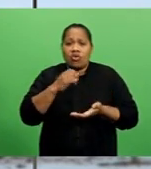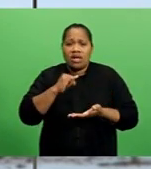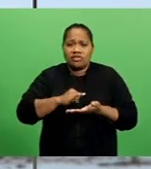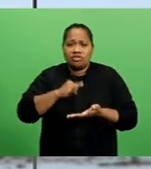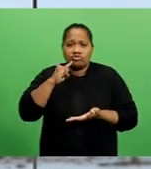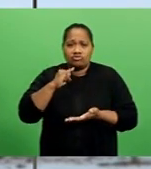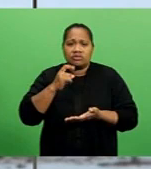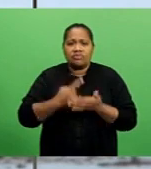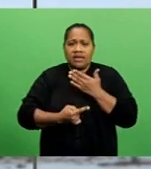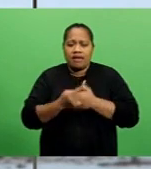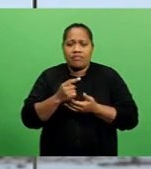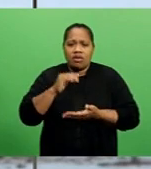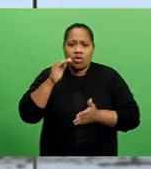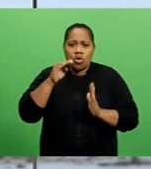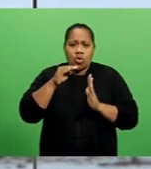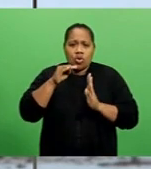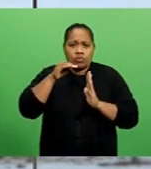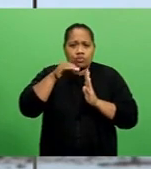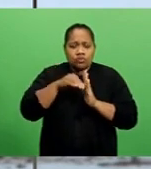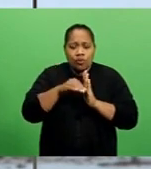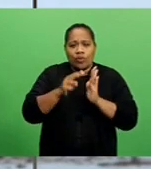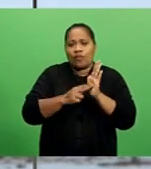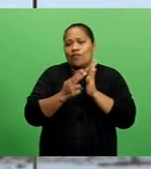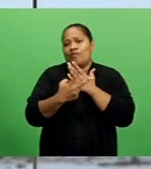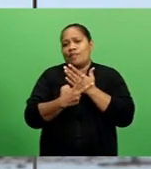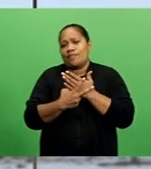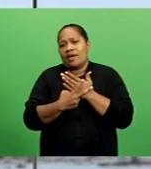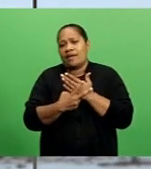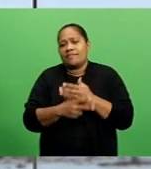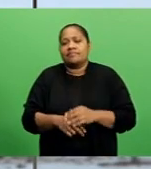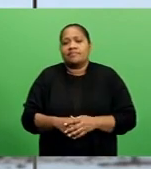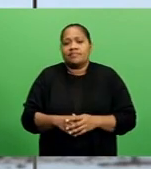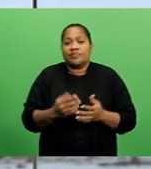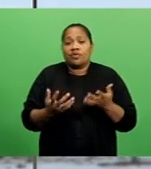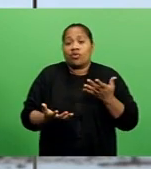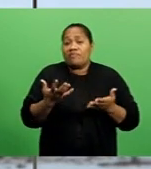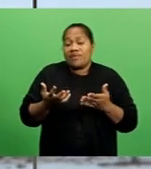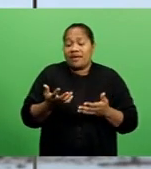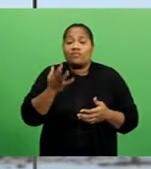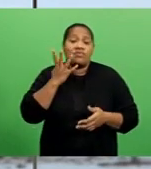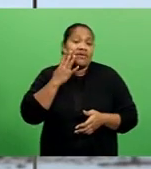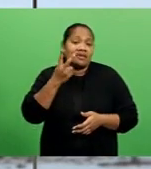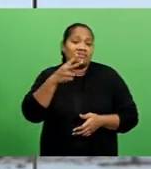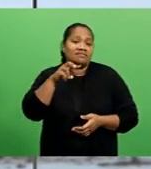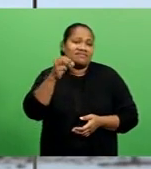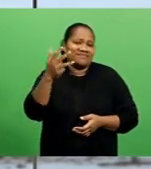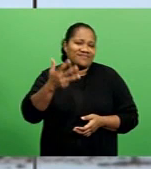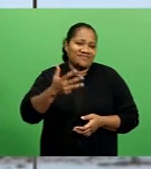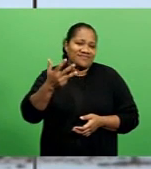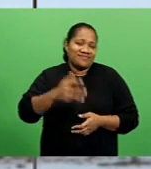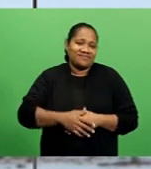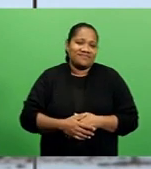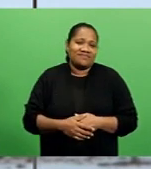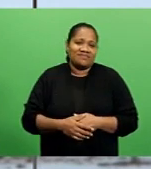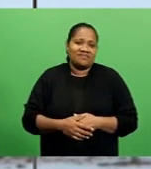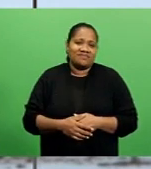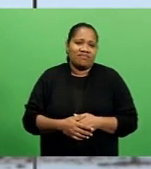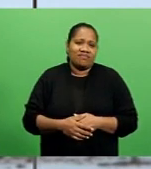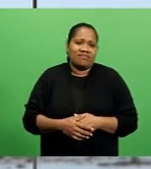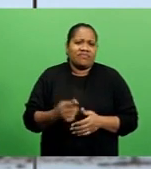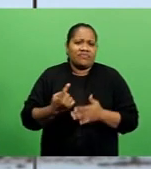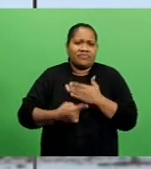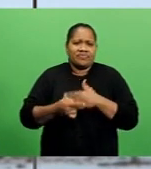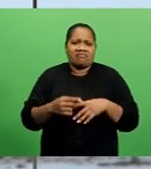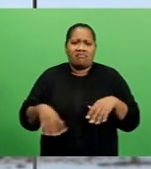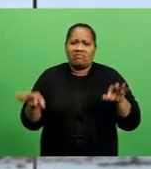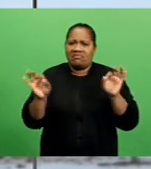in November when compared to the corresponding period in 2019. Well, there have been no outbreaks